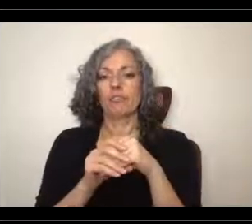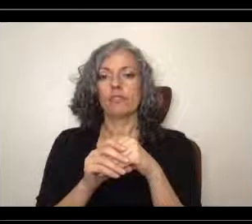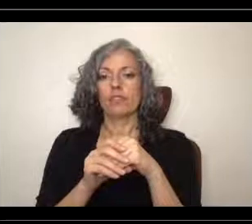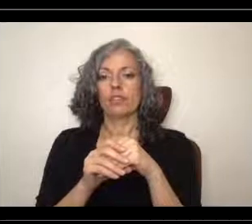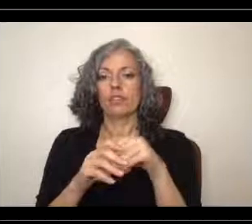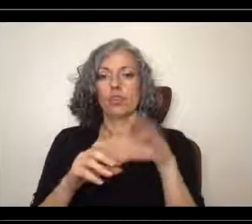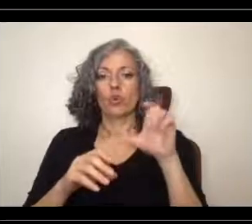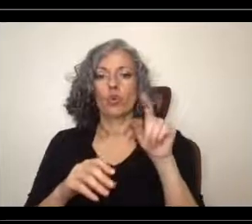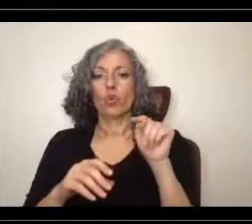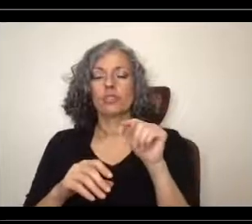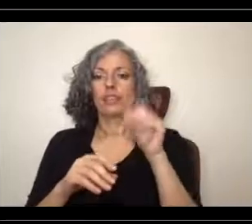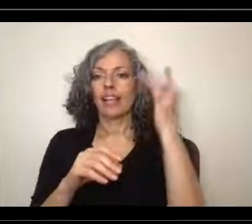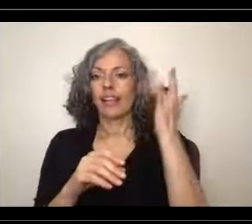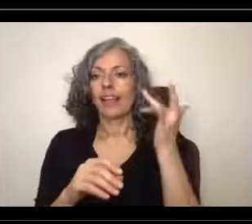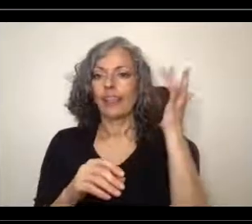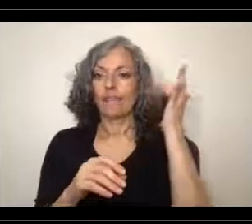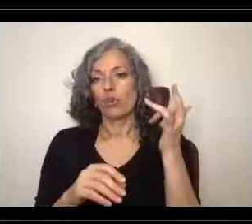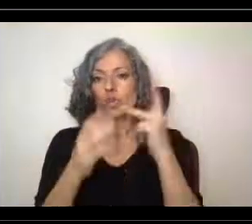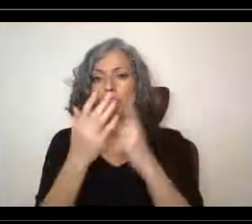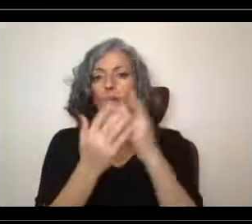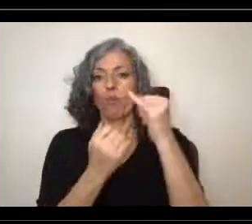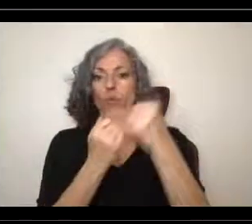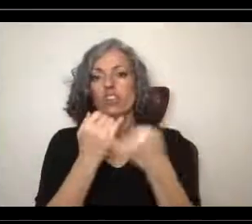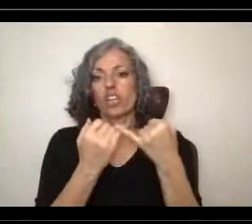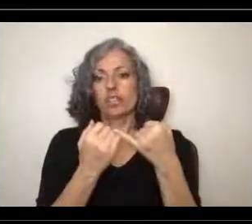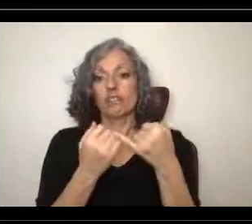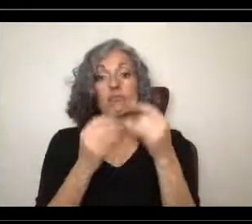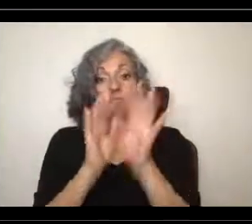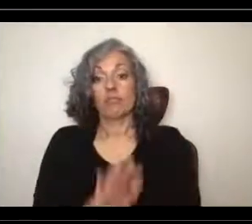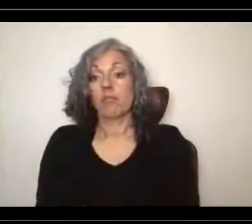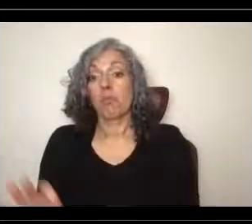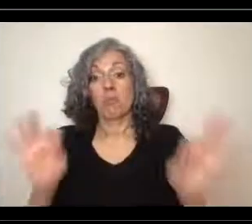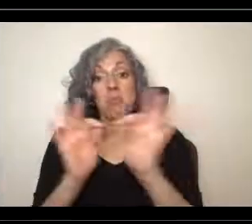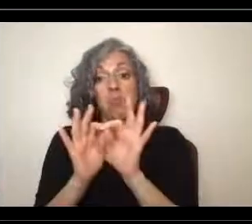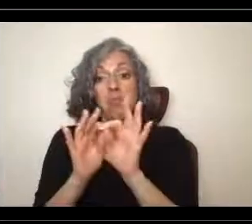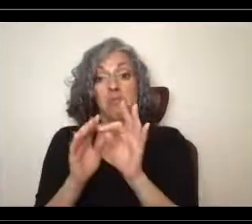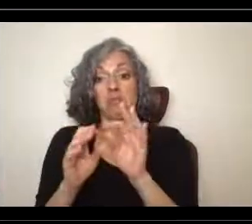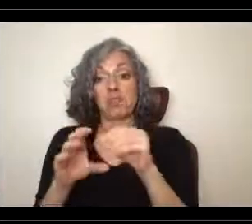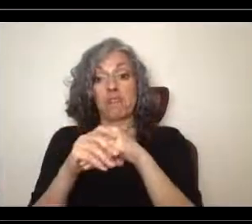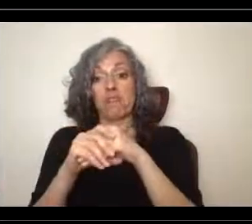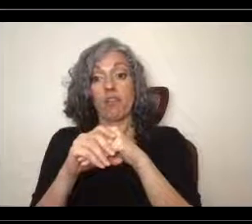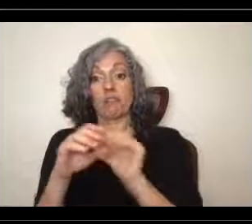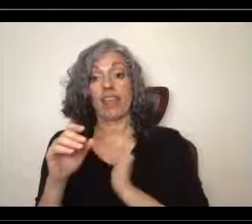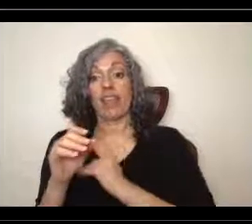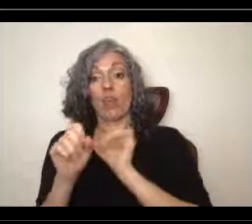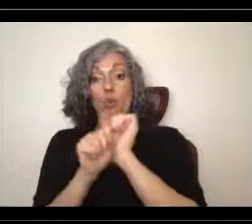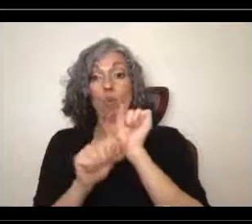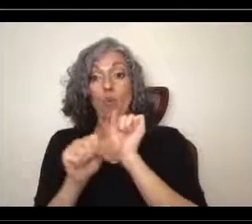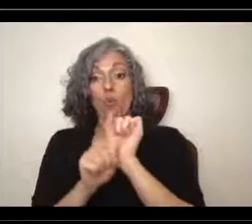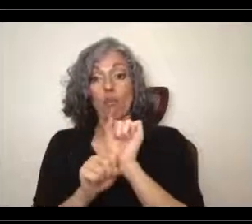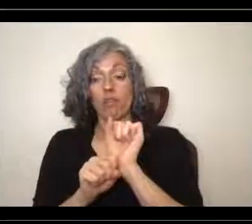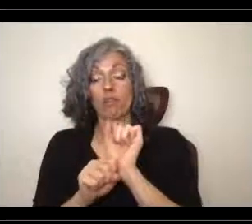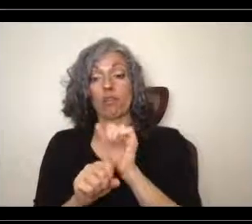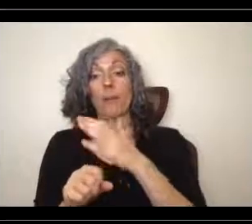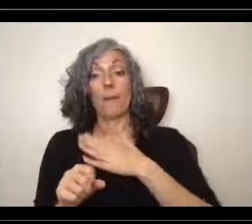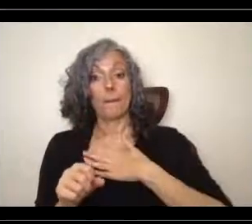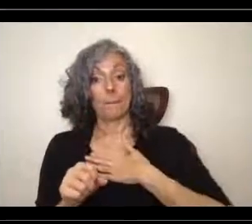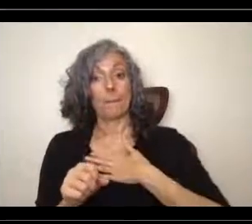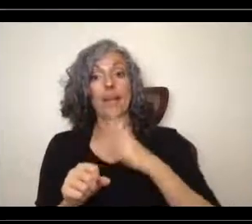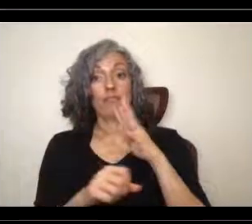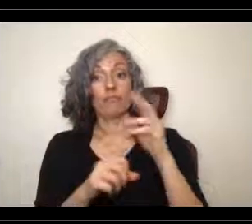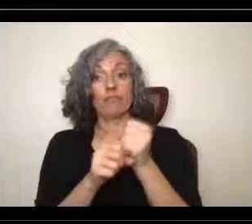is a critical element in our work. And I would like to share with you, based on my 45 years